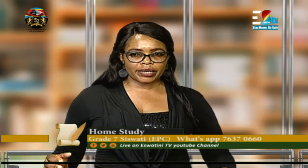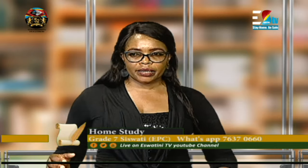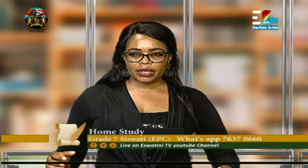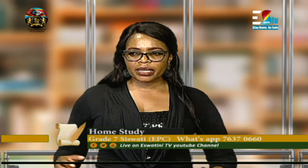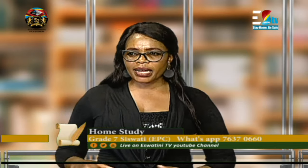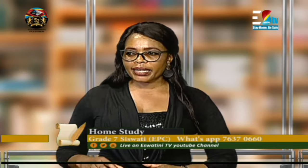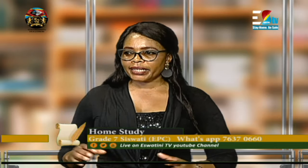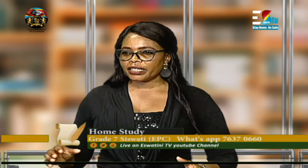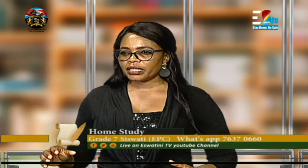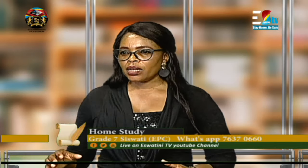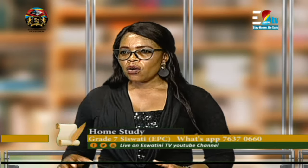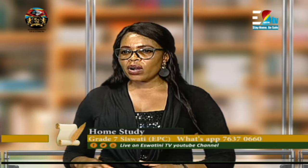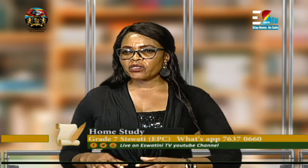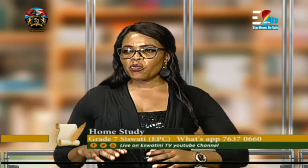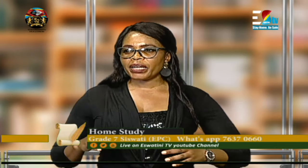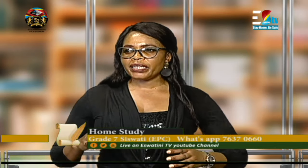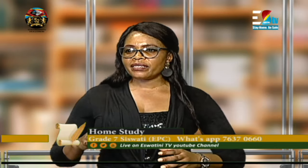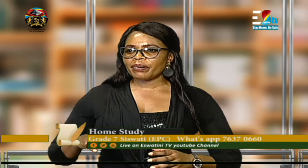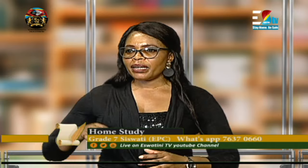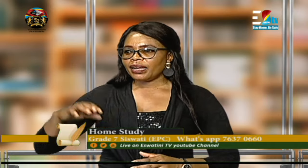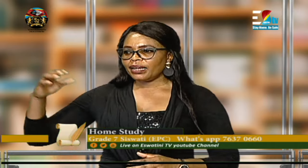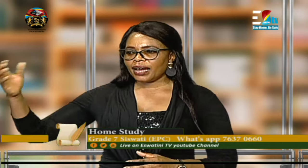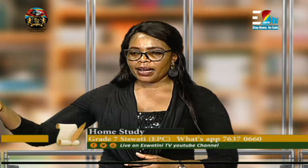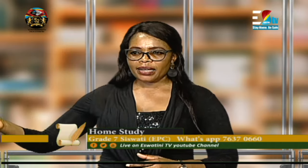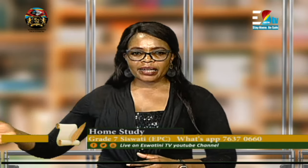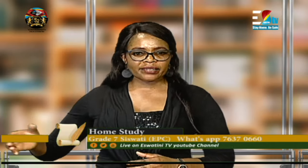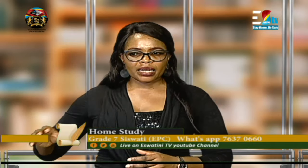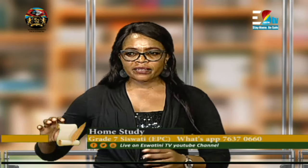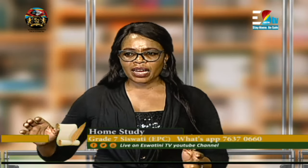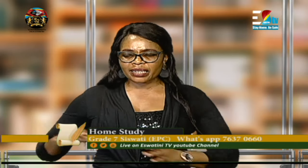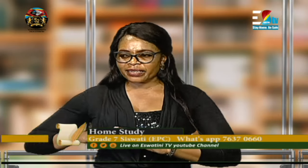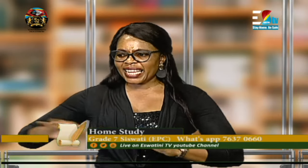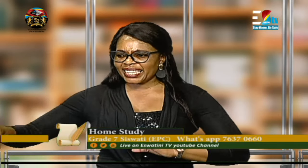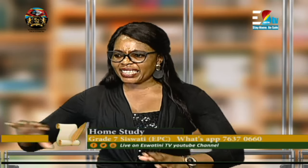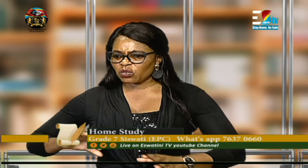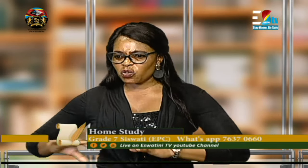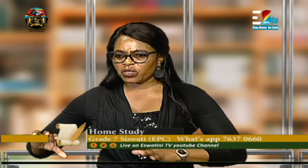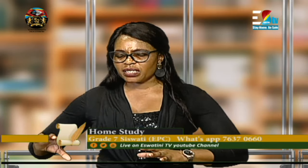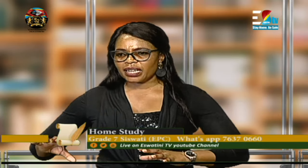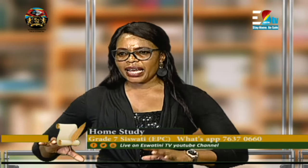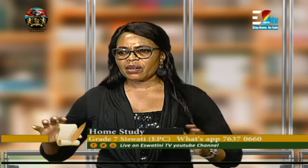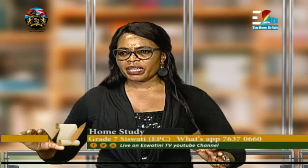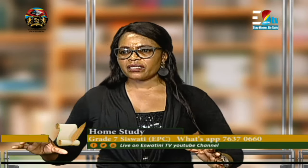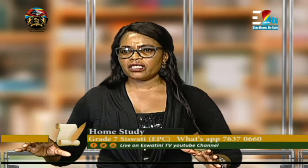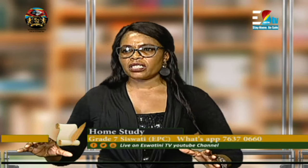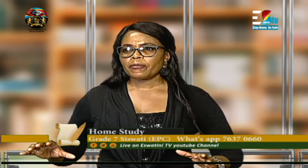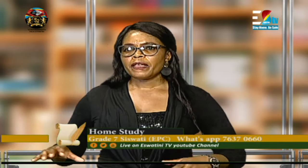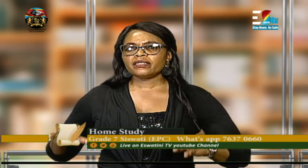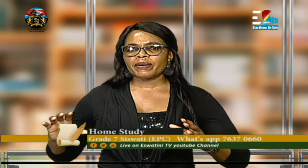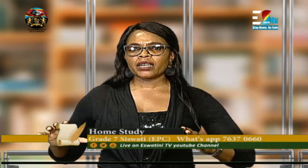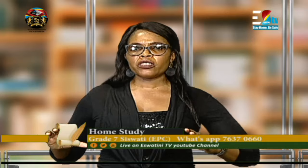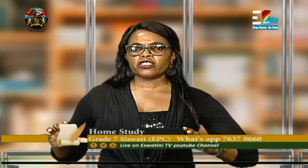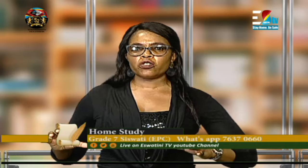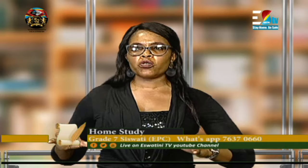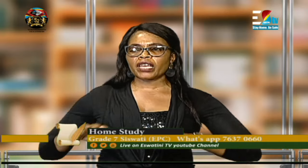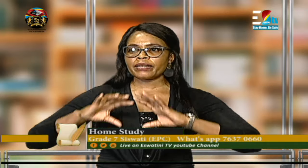ukhuluma ngani. Ungalahleke nje. Ungathi ubhala inzaba la sengalahleka ukuthi uthini. Angibekise nje